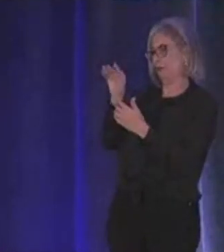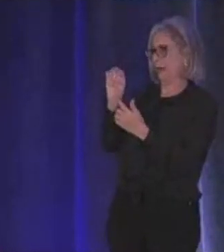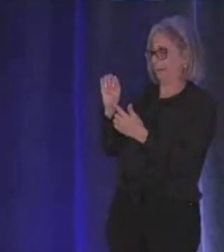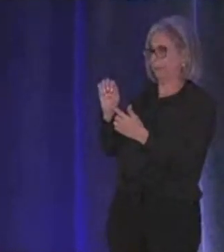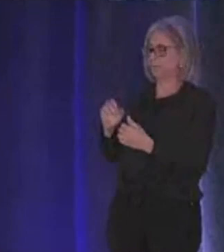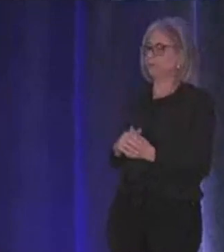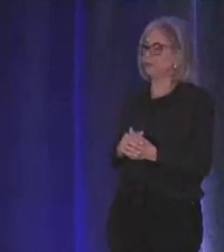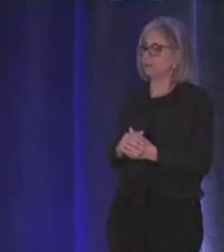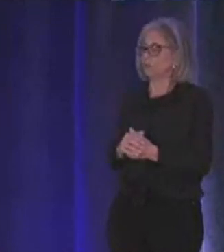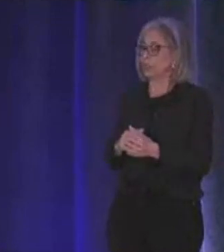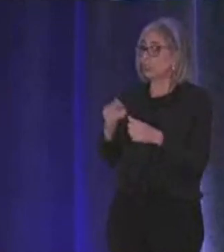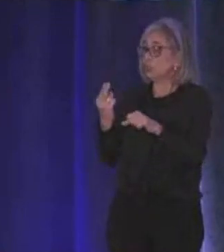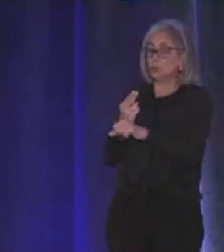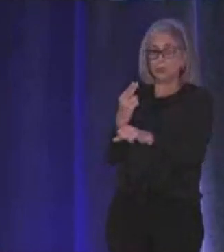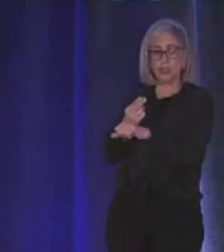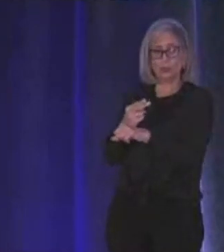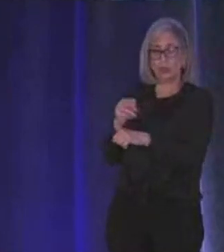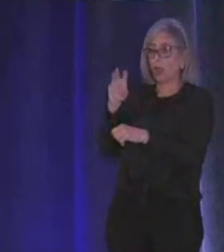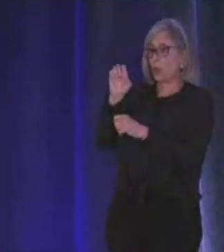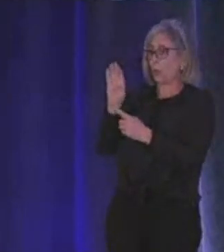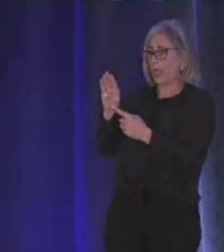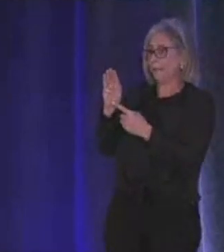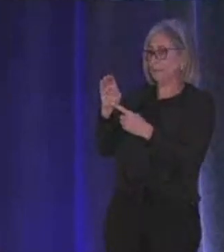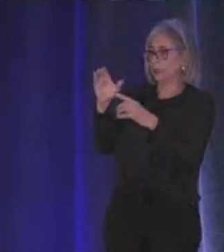also you could use web components.